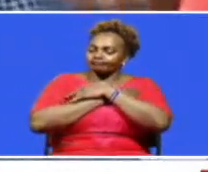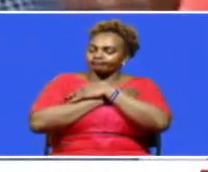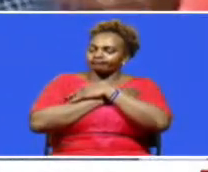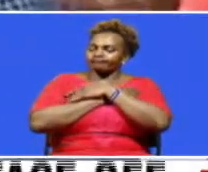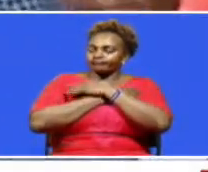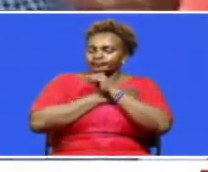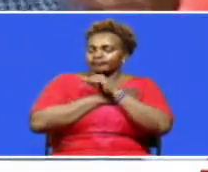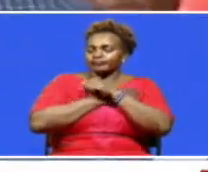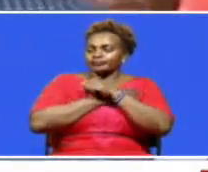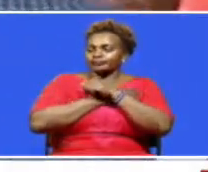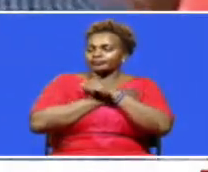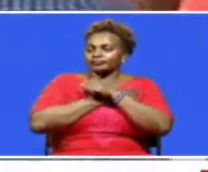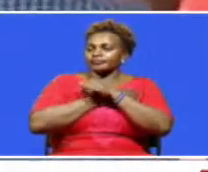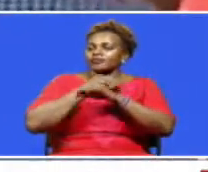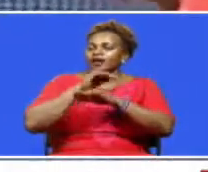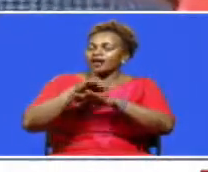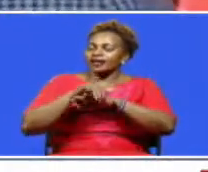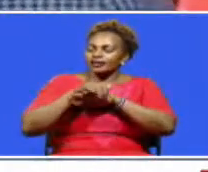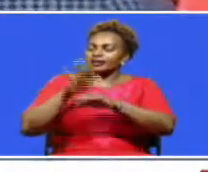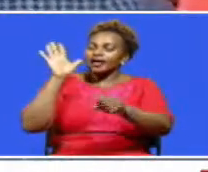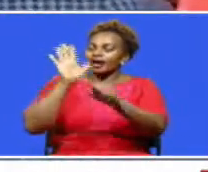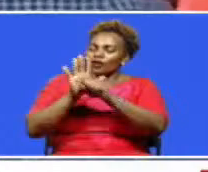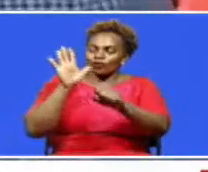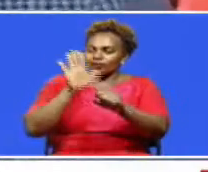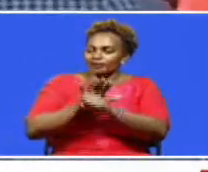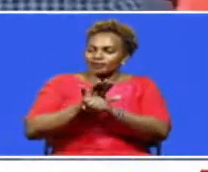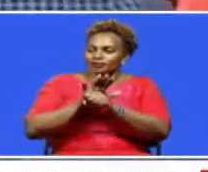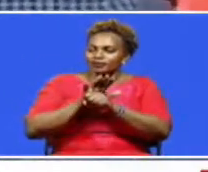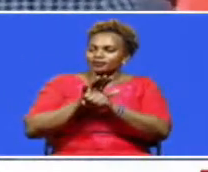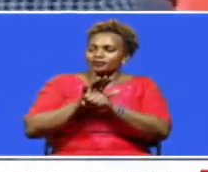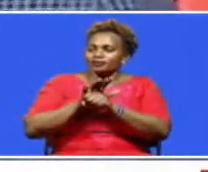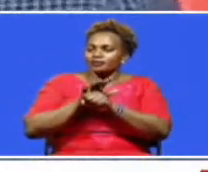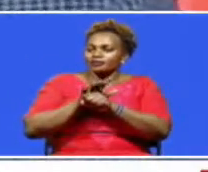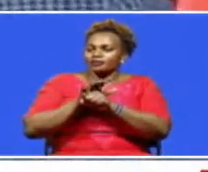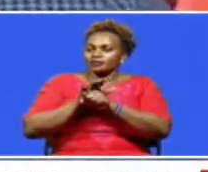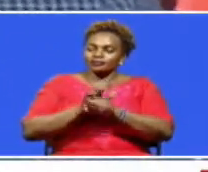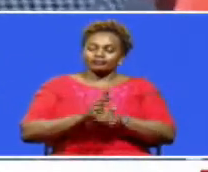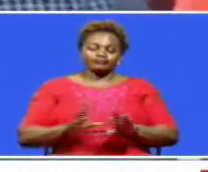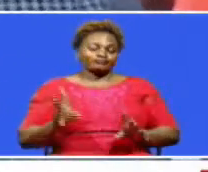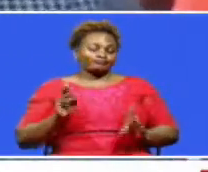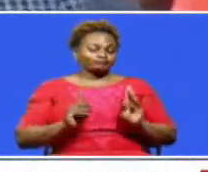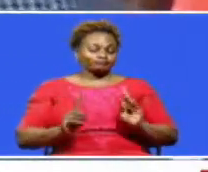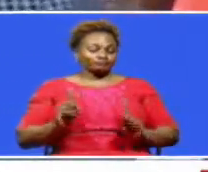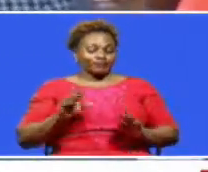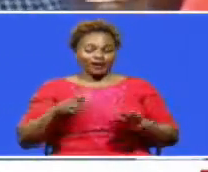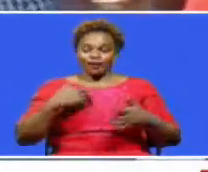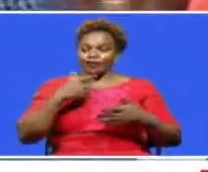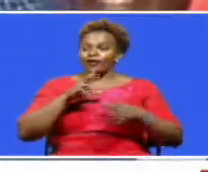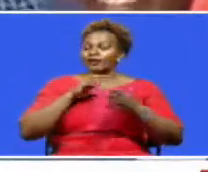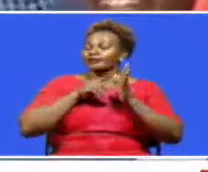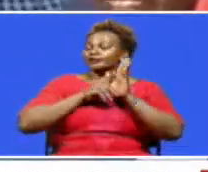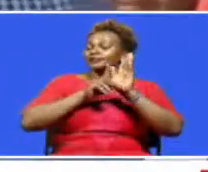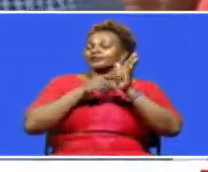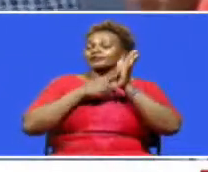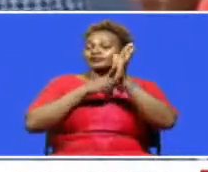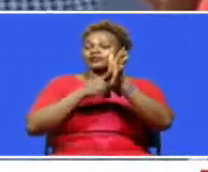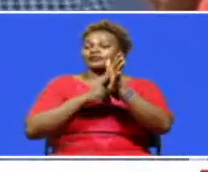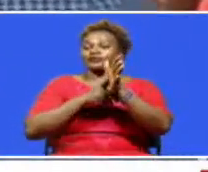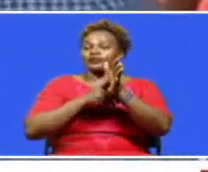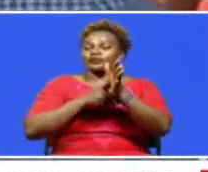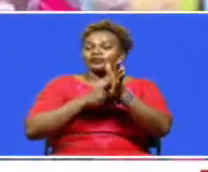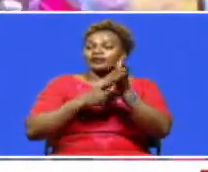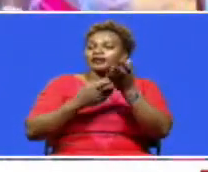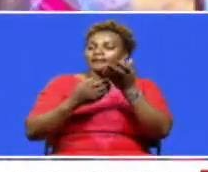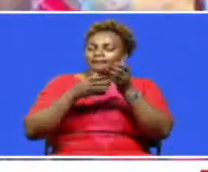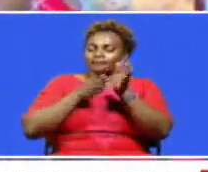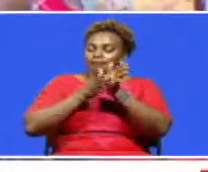You know, Kingereza mingi, mazifanyia catwalk up around. Naniwazi pesa ya umma